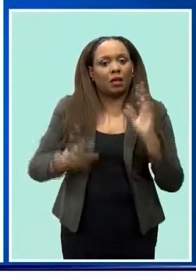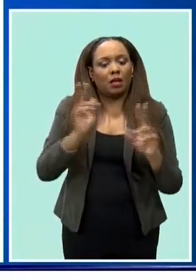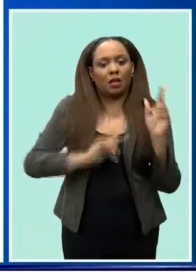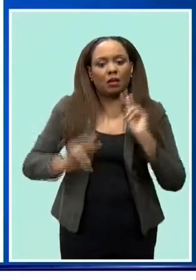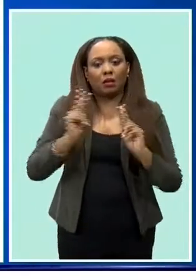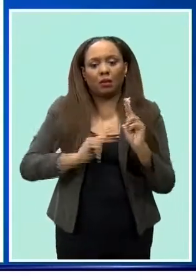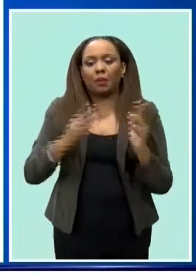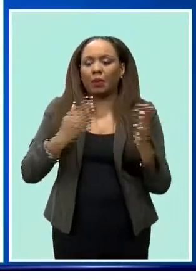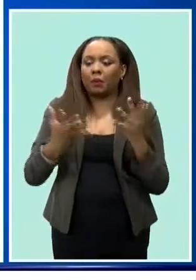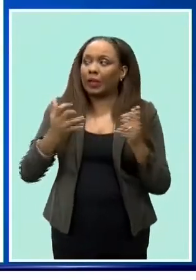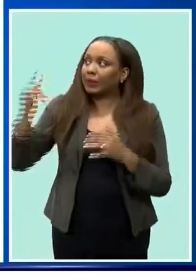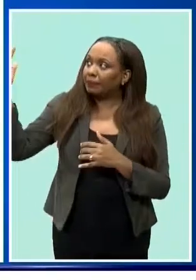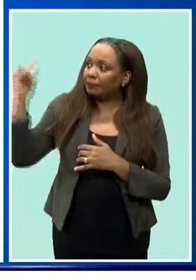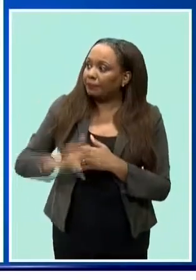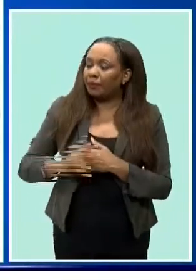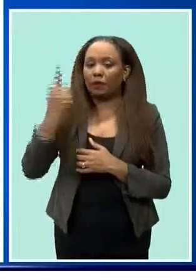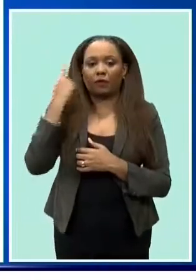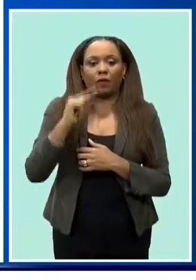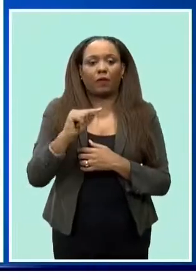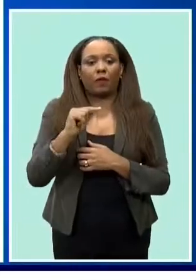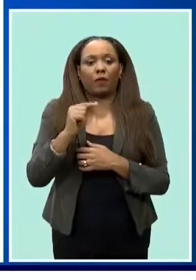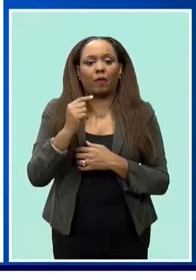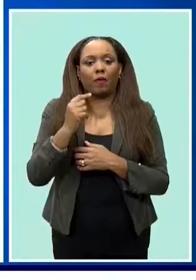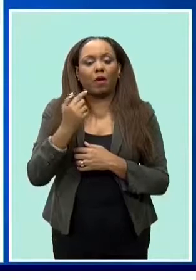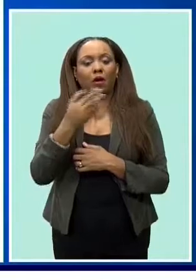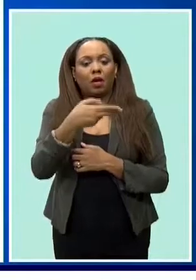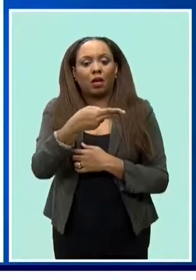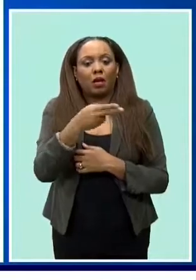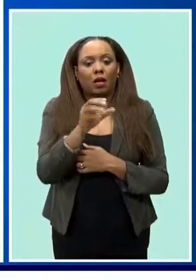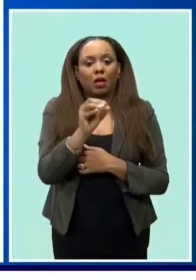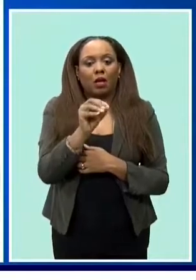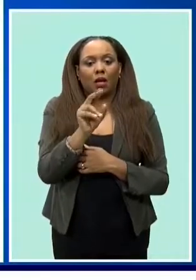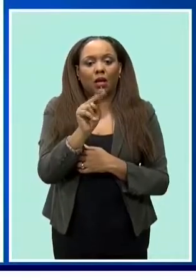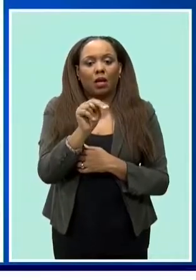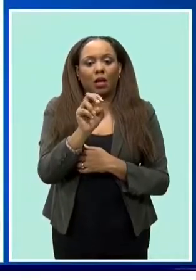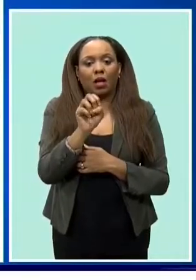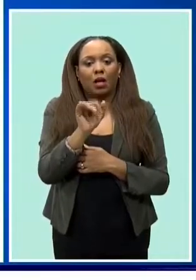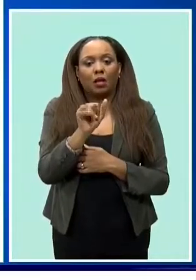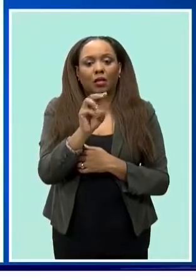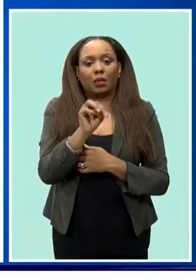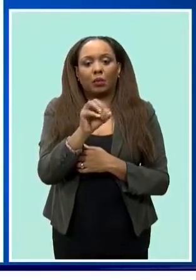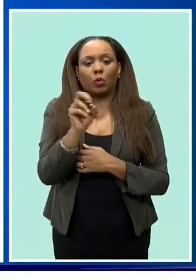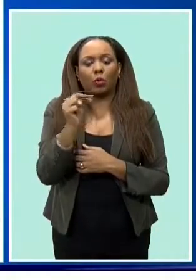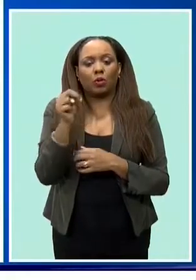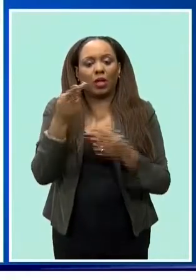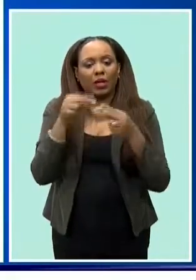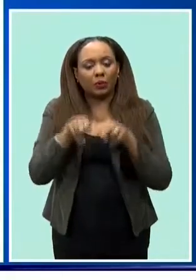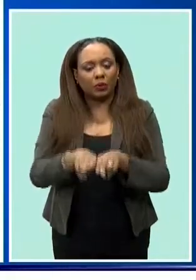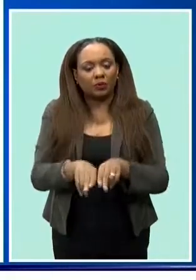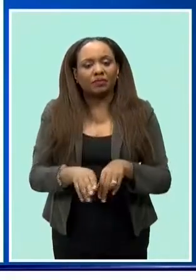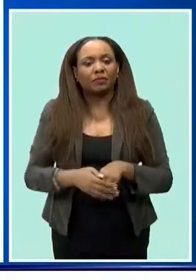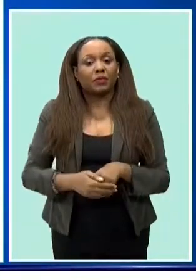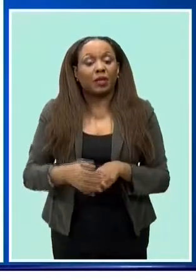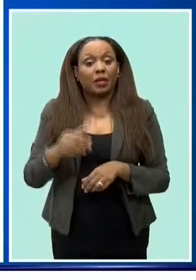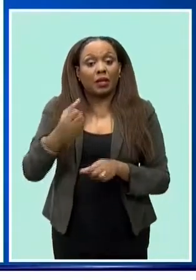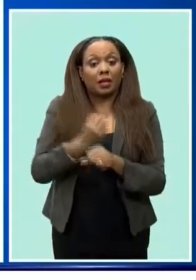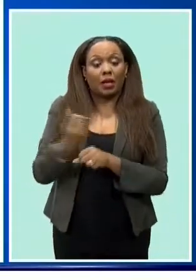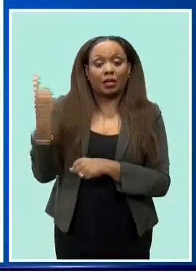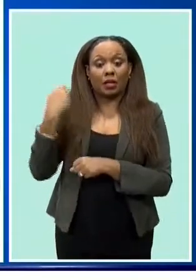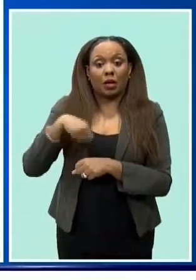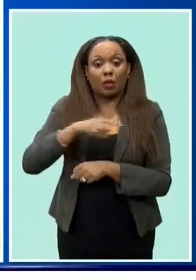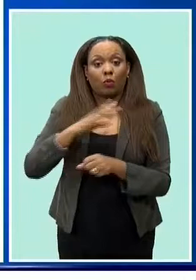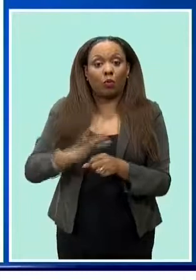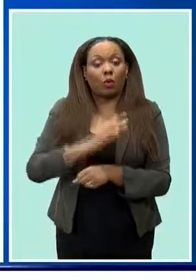coming here for a honeymoon. And many of them do, because up to last year, we've won the award for the best honeymoon destination in the